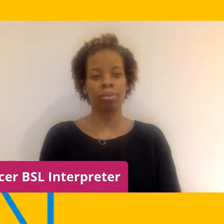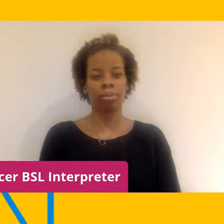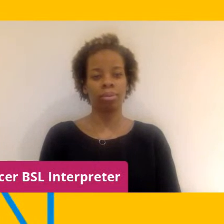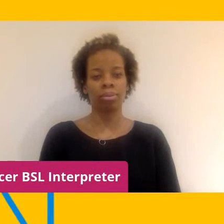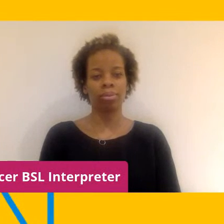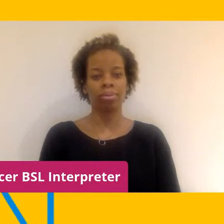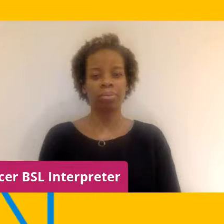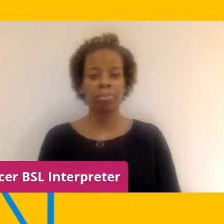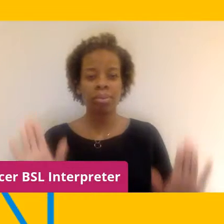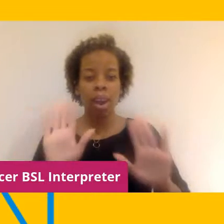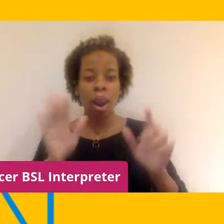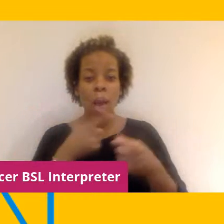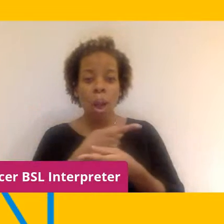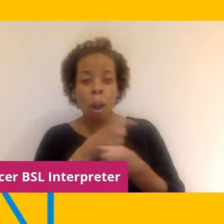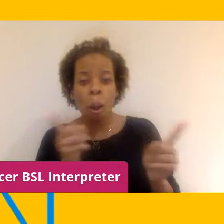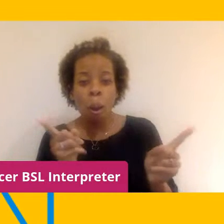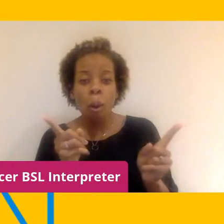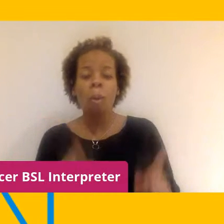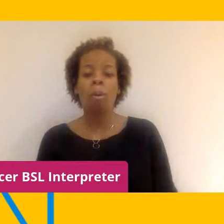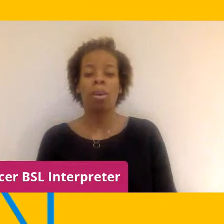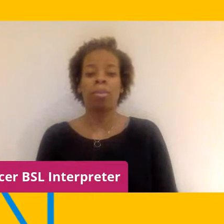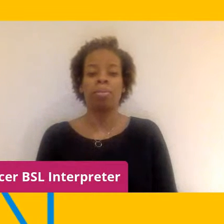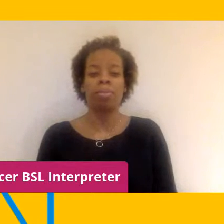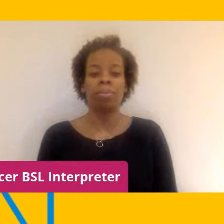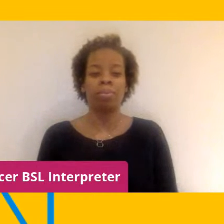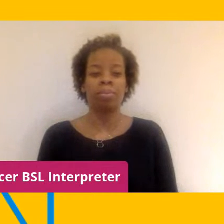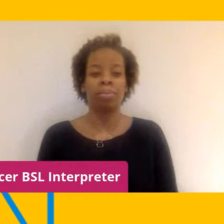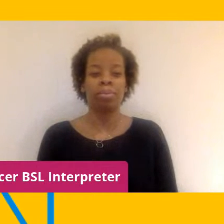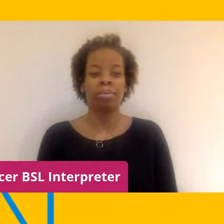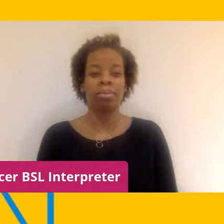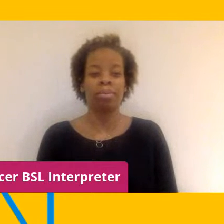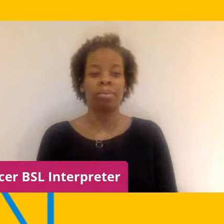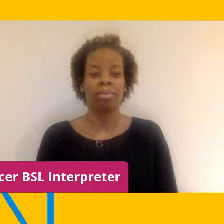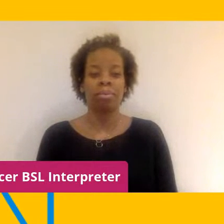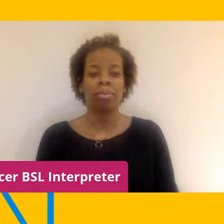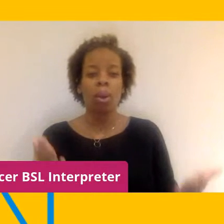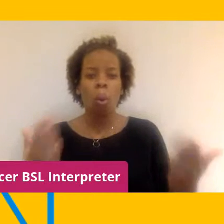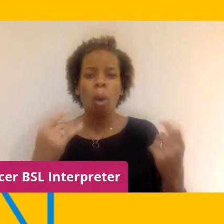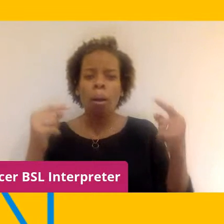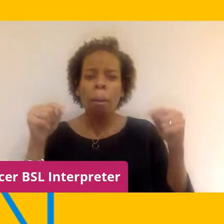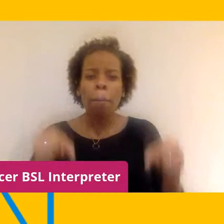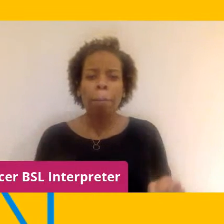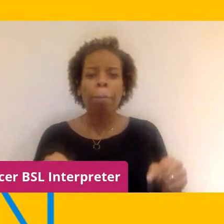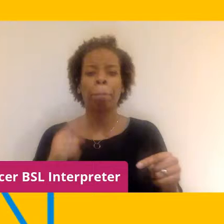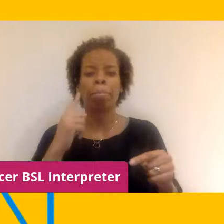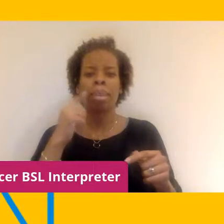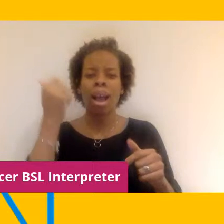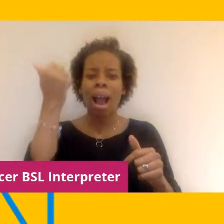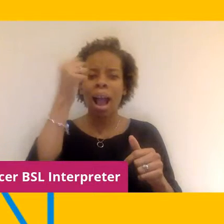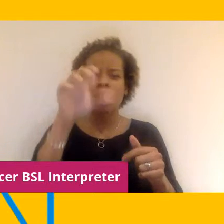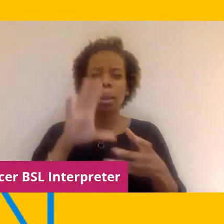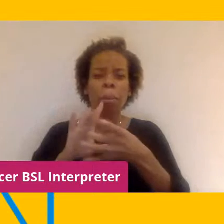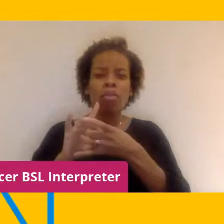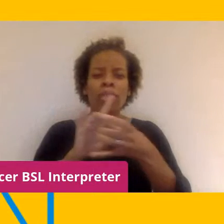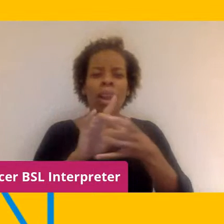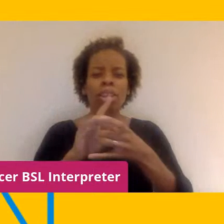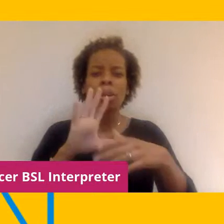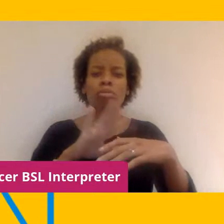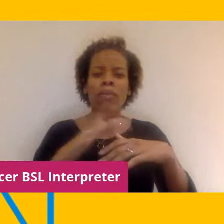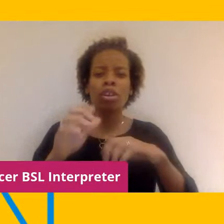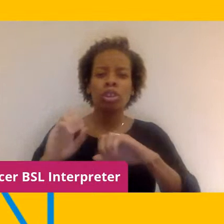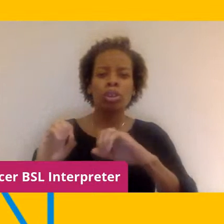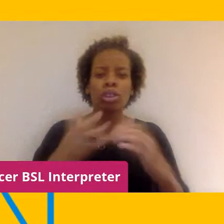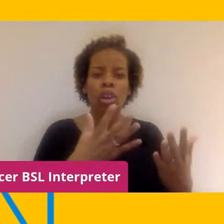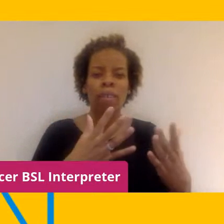Hello, everyone, and welcome to the Academic Related Professional Services webinar called Keeping